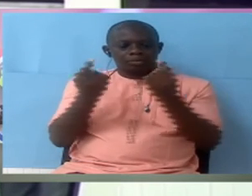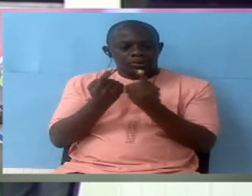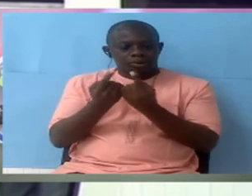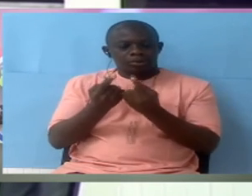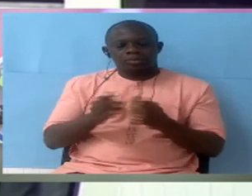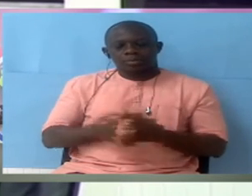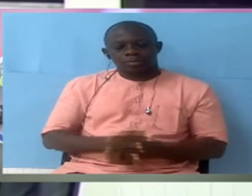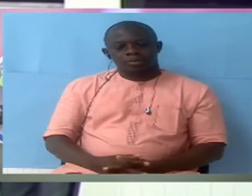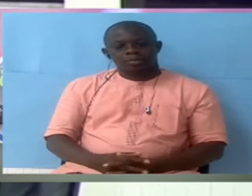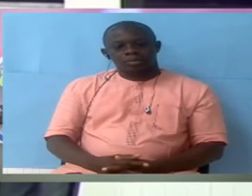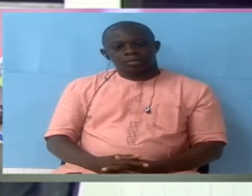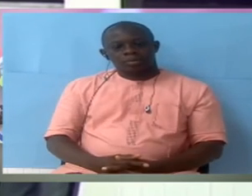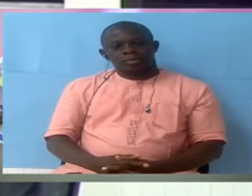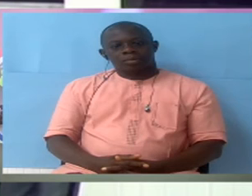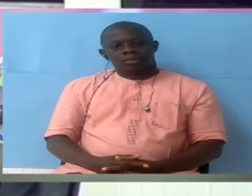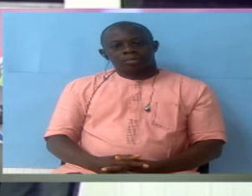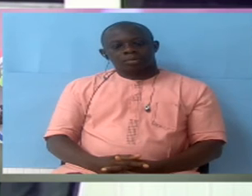pipe.